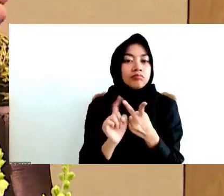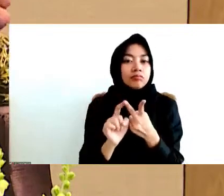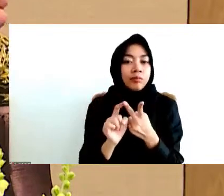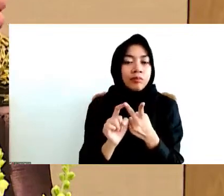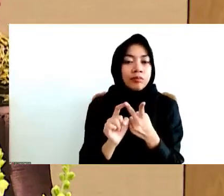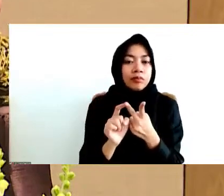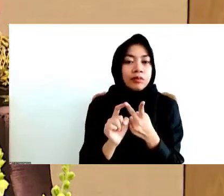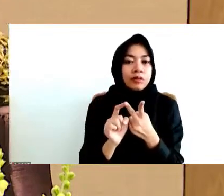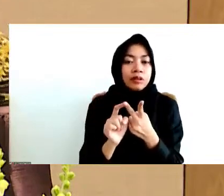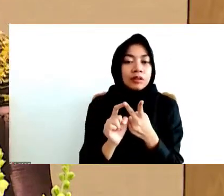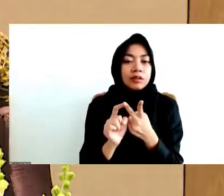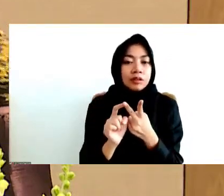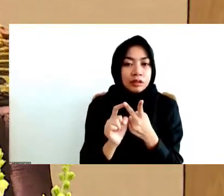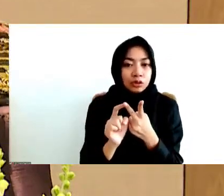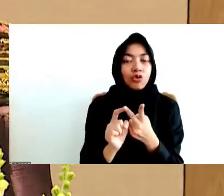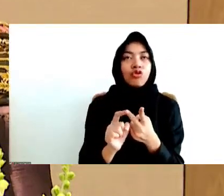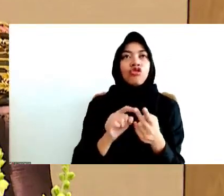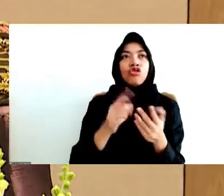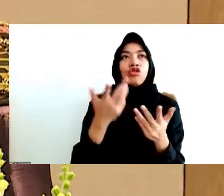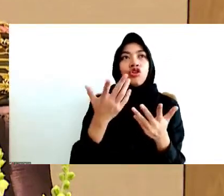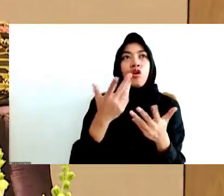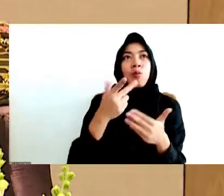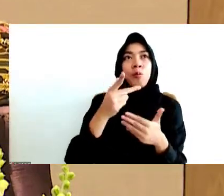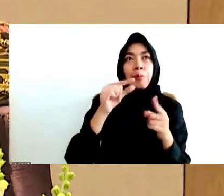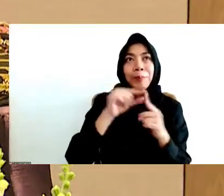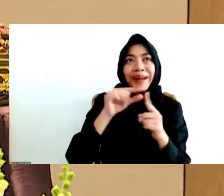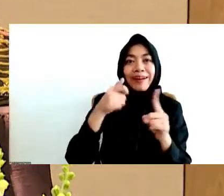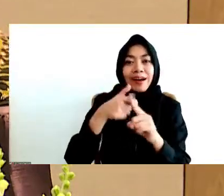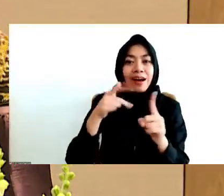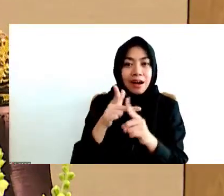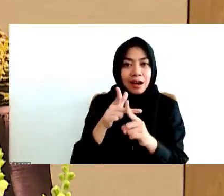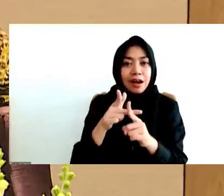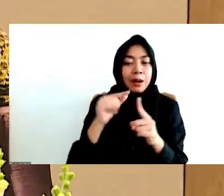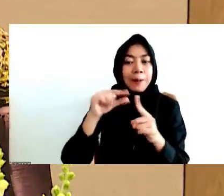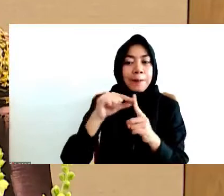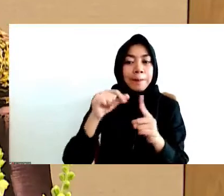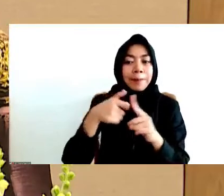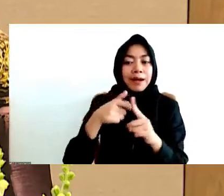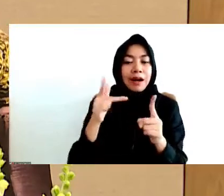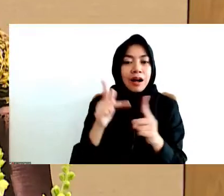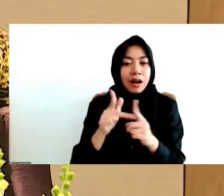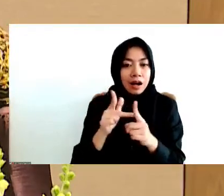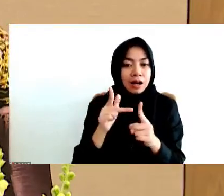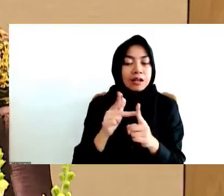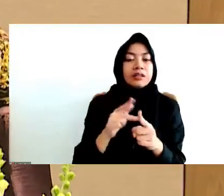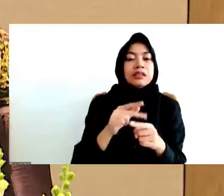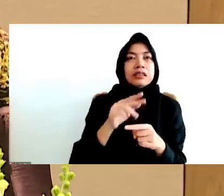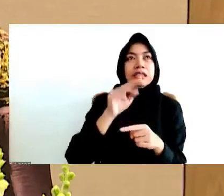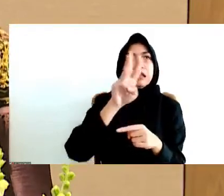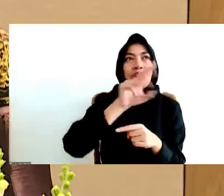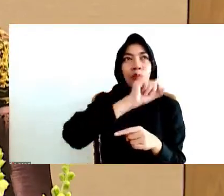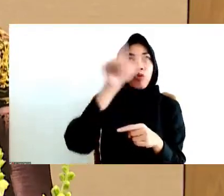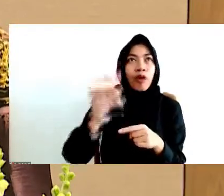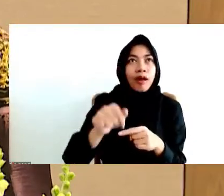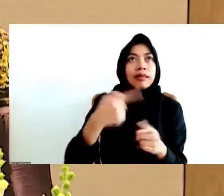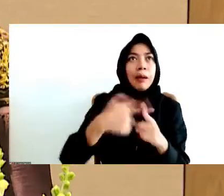CCT program PKH. It used to be paid like every 3 months because it did like